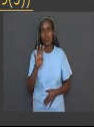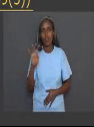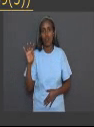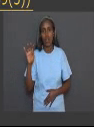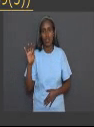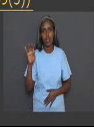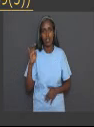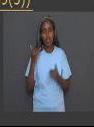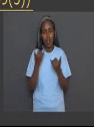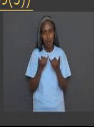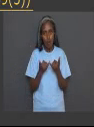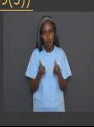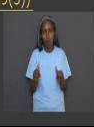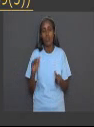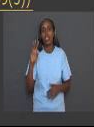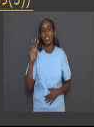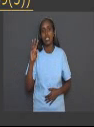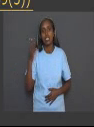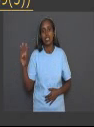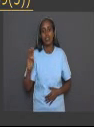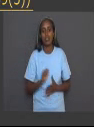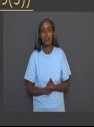17,400 over 60.